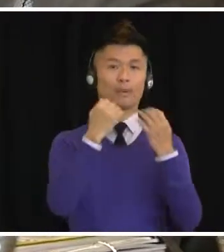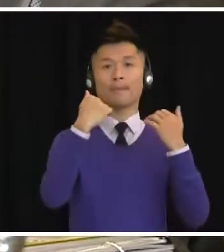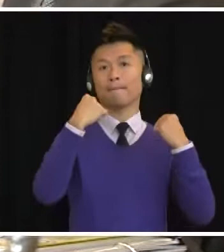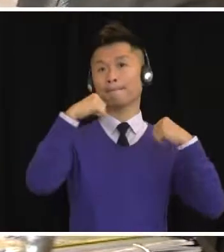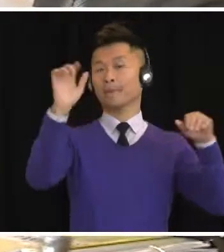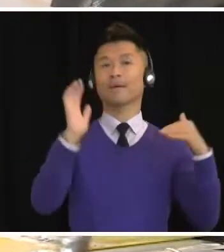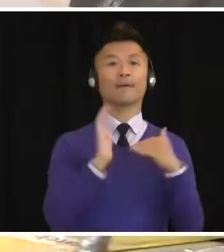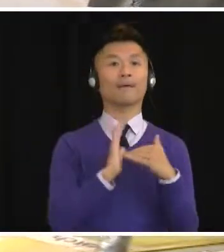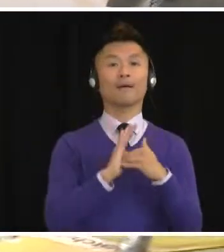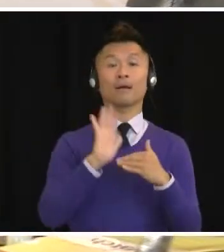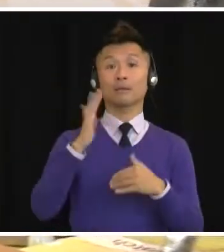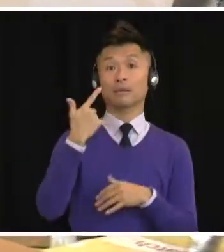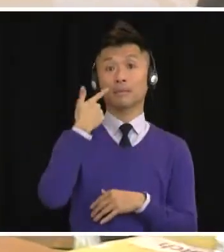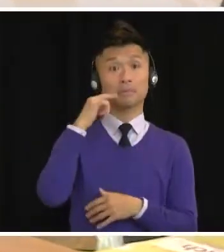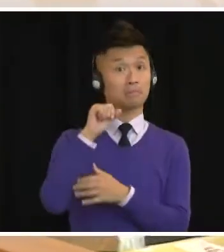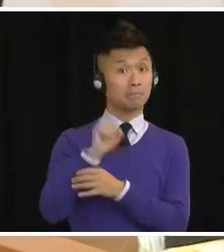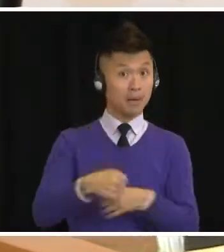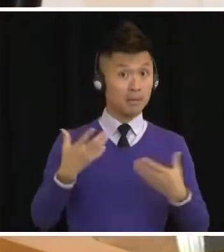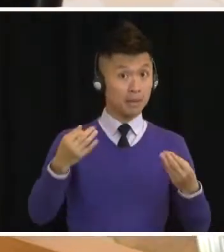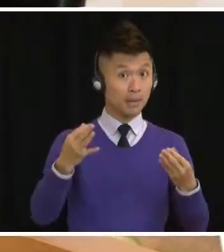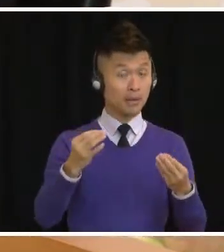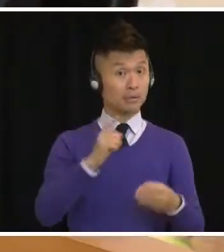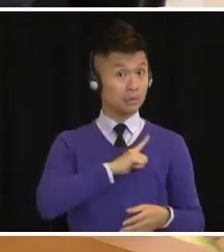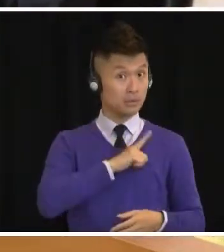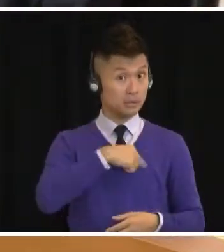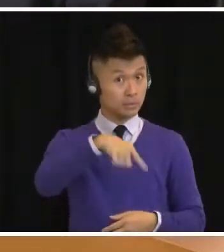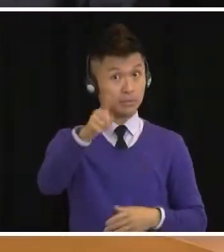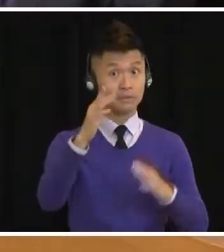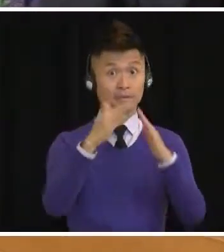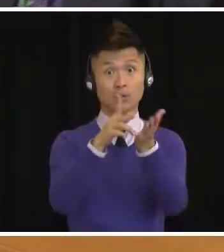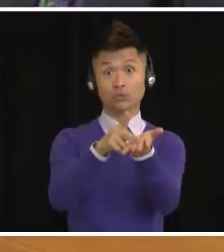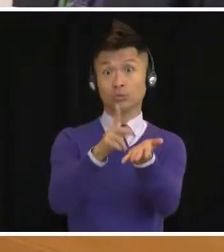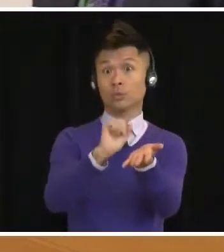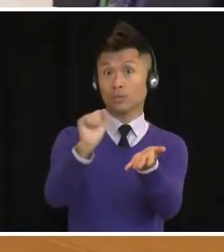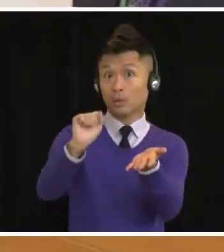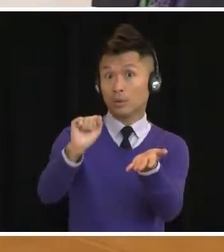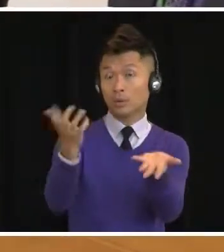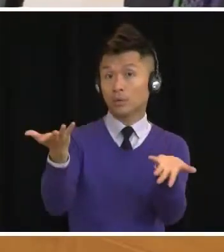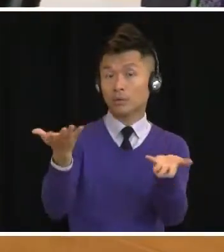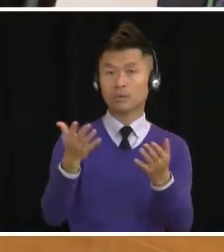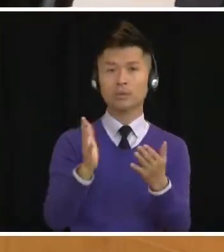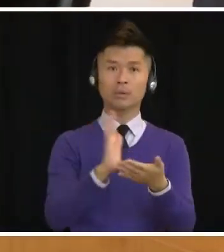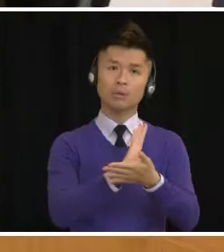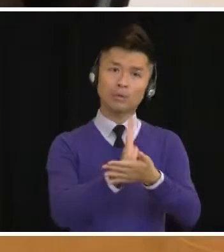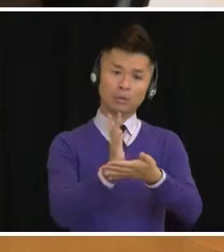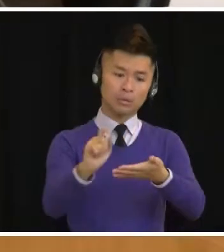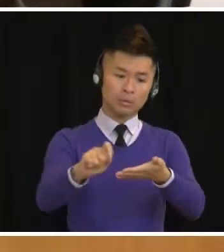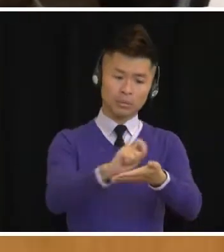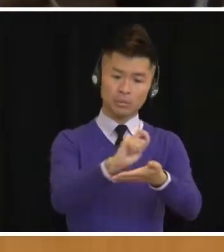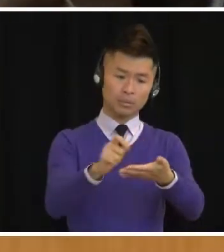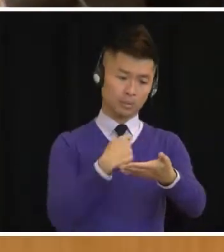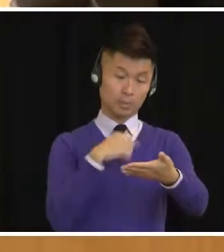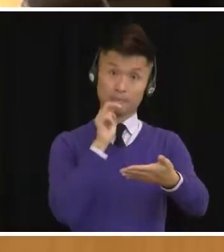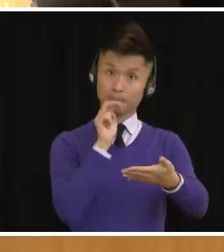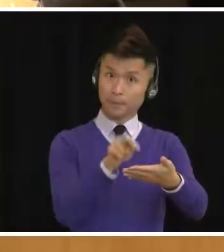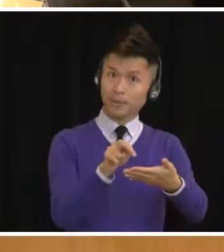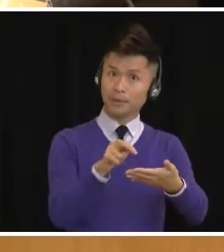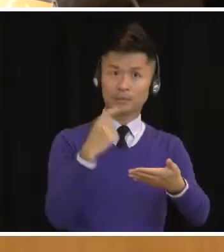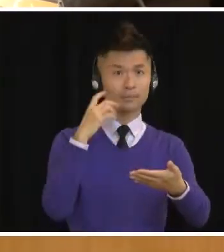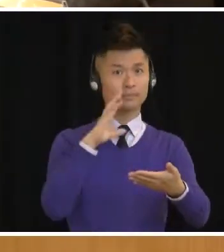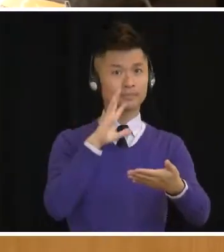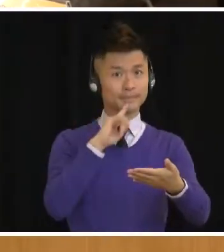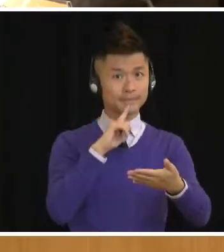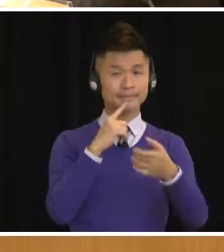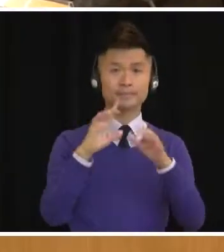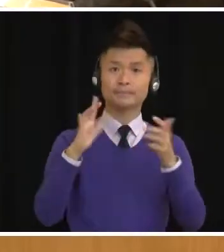I understand from the written answers that there have been a year ago a poll